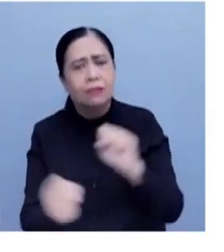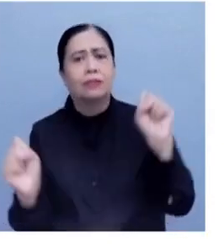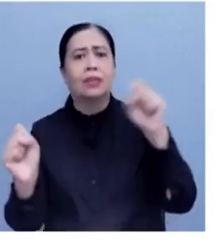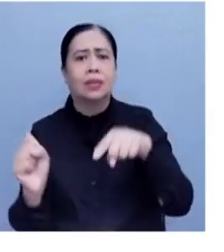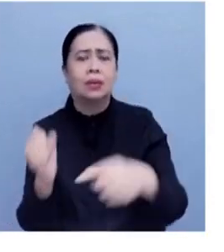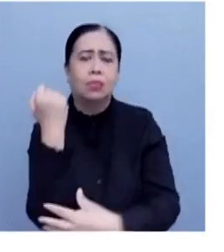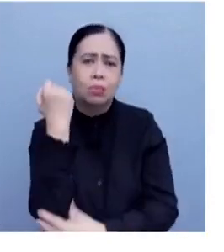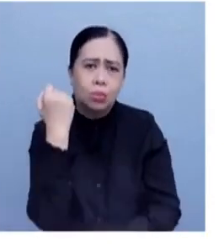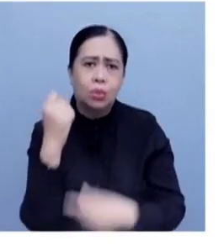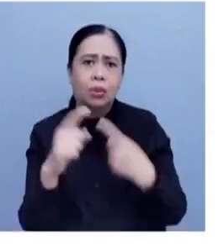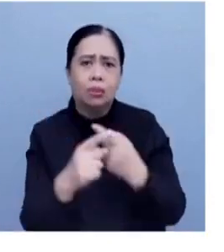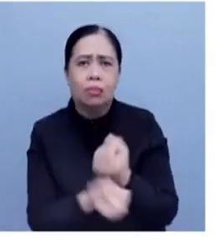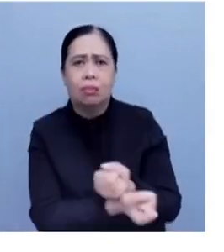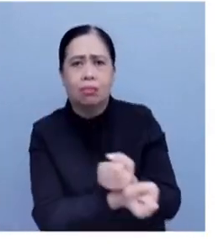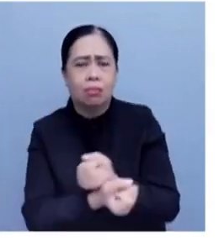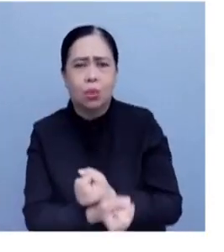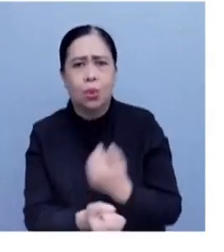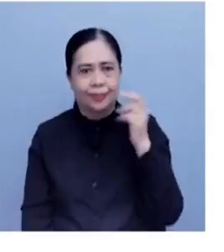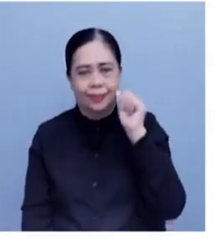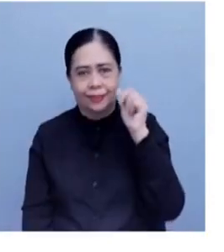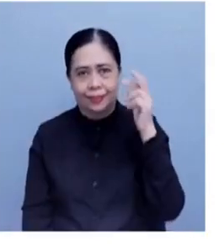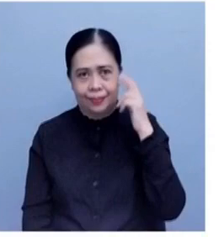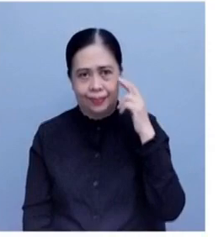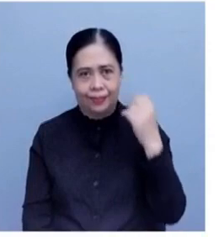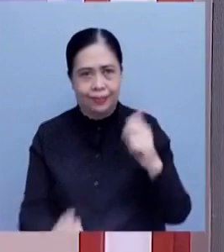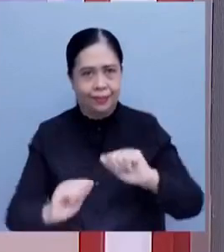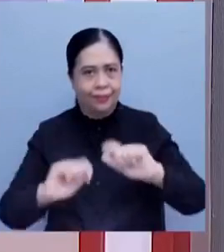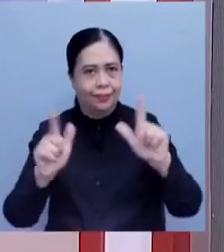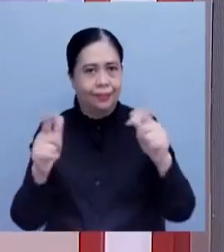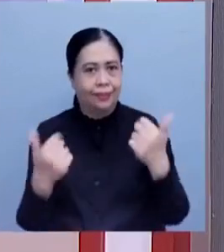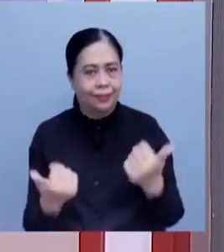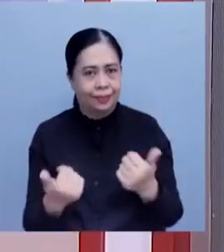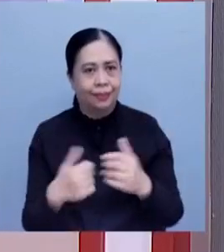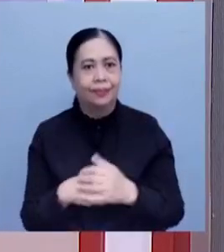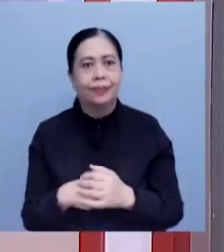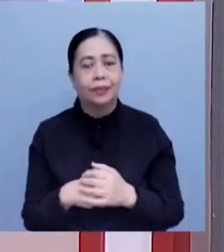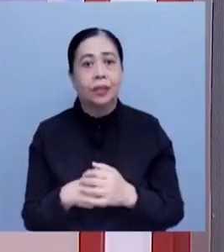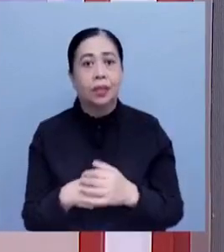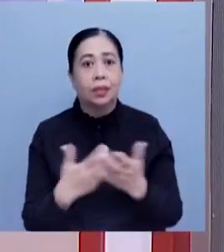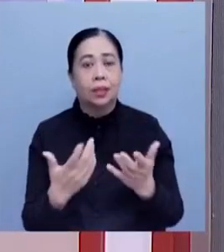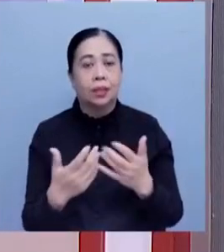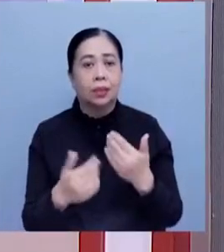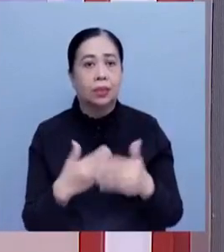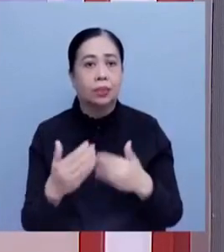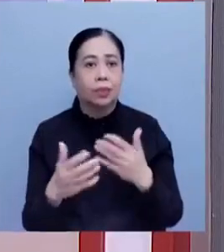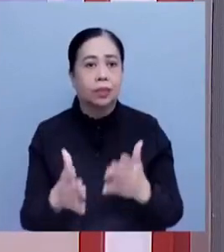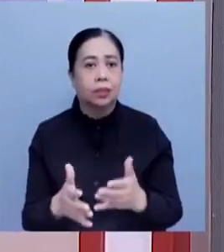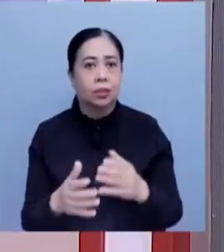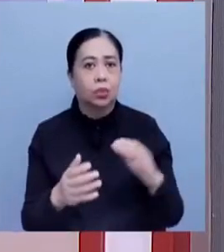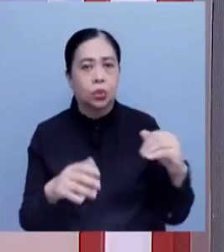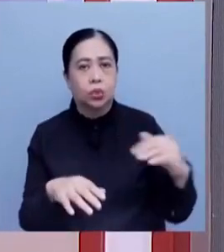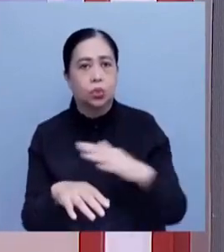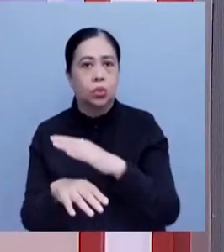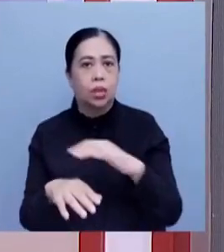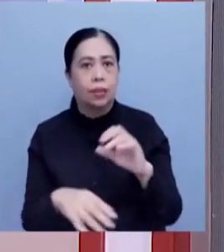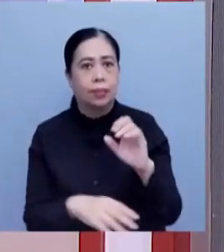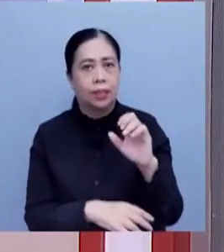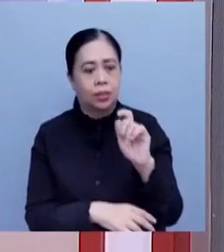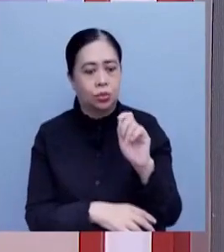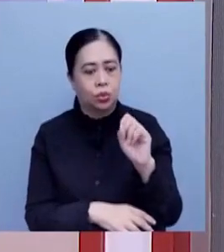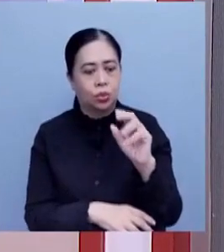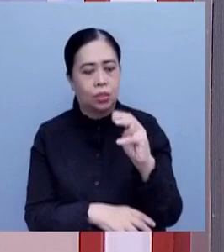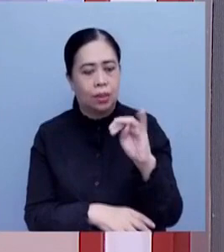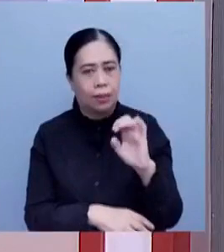from the bondage of poverty. Then we have this just in. The operator of the tsunami-hit Fukushima nuclear power